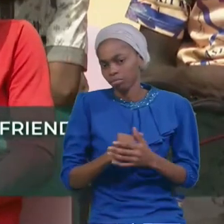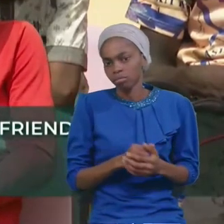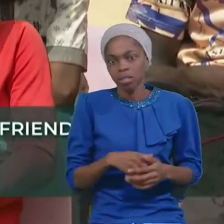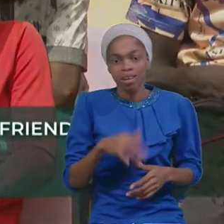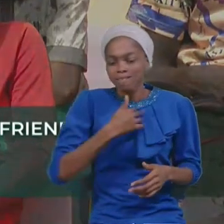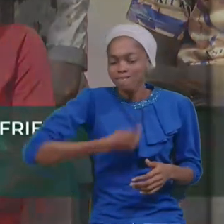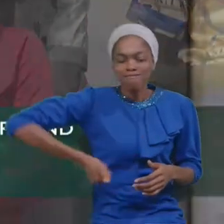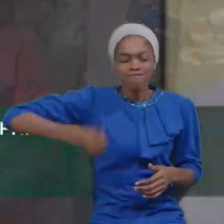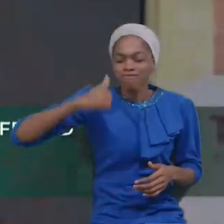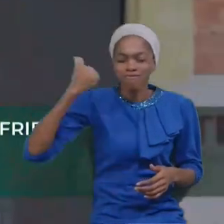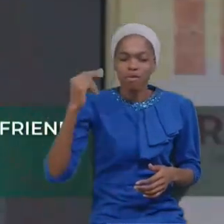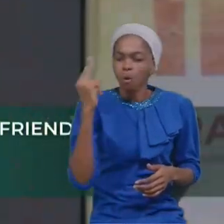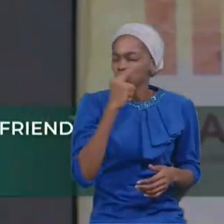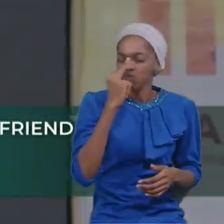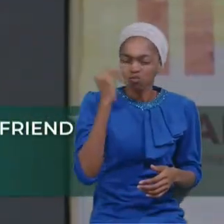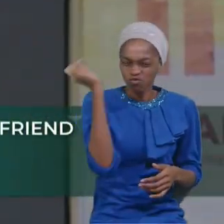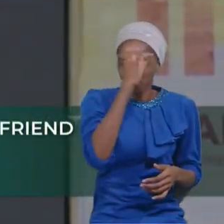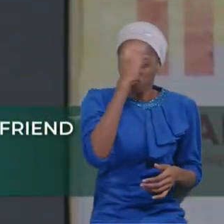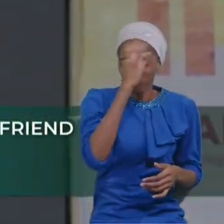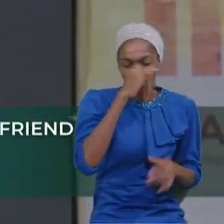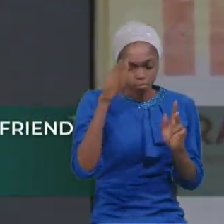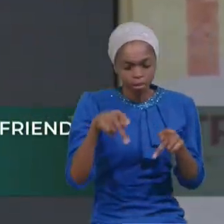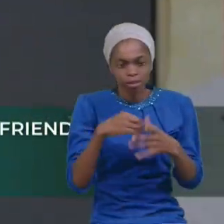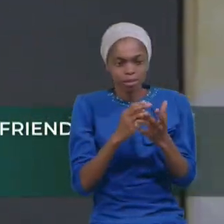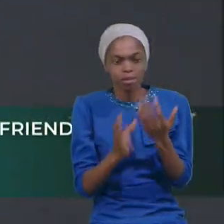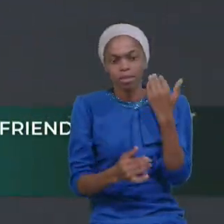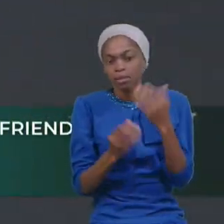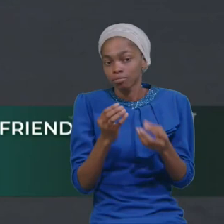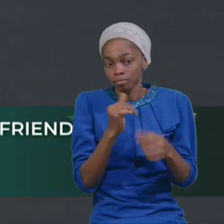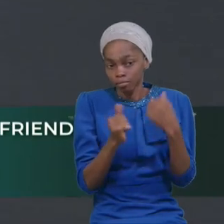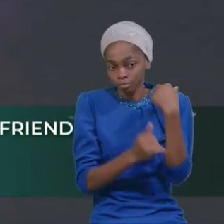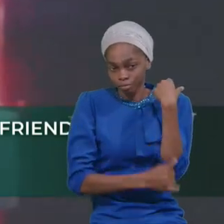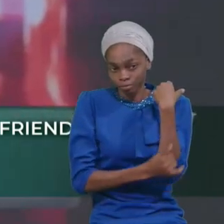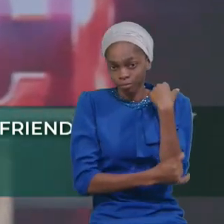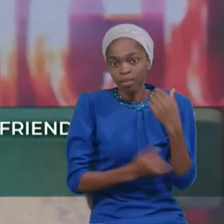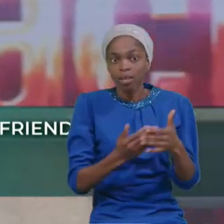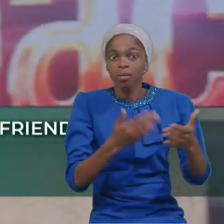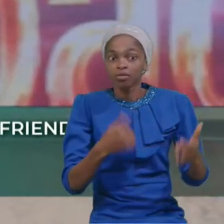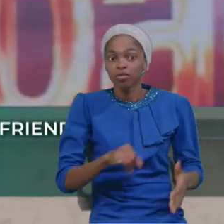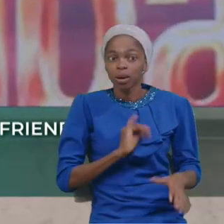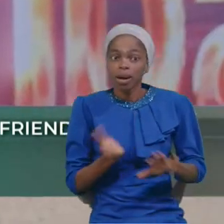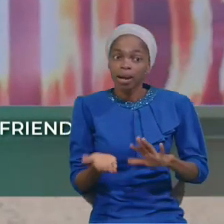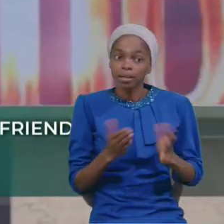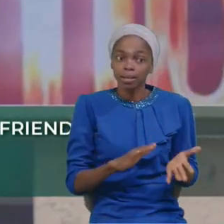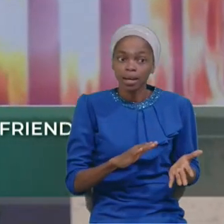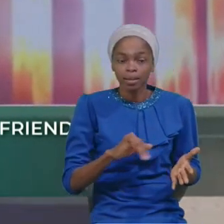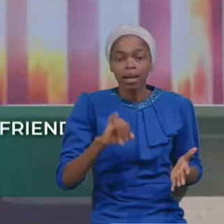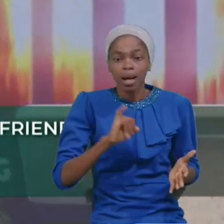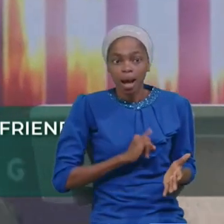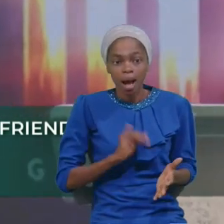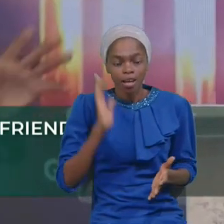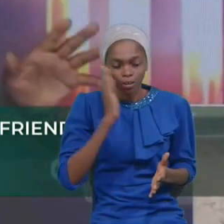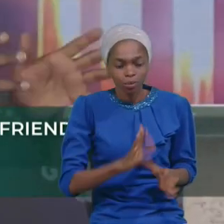offer him this staff. And the fool went all around the